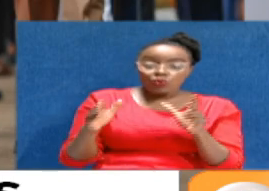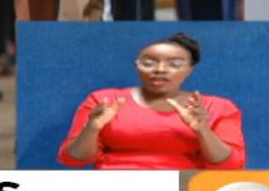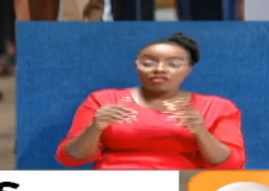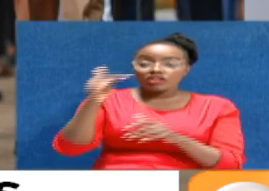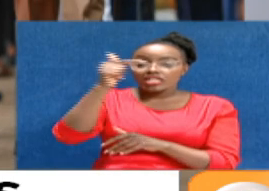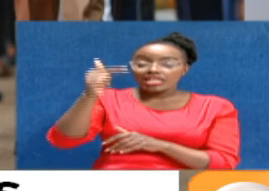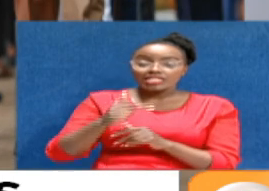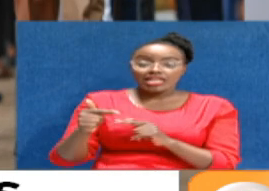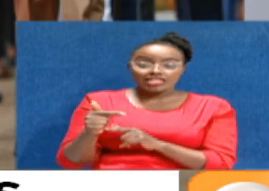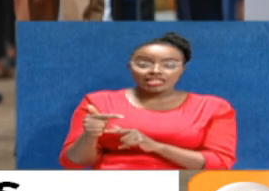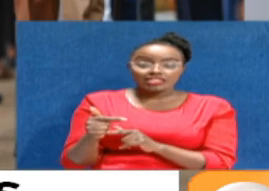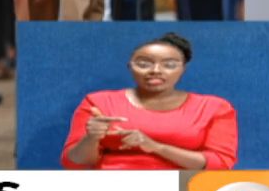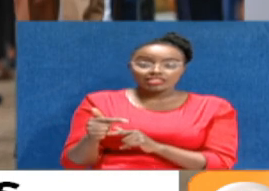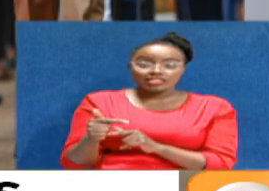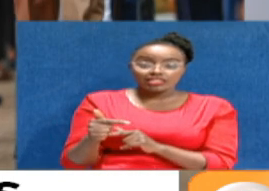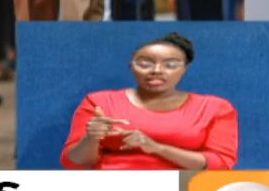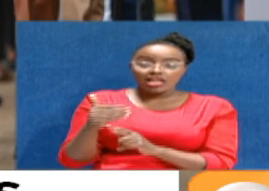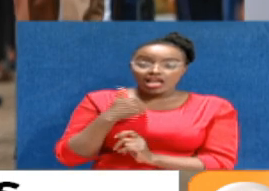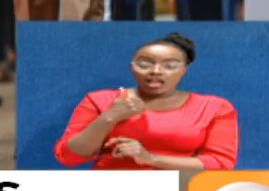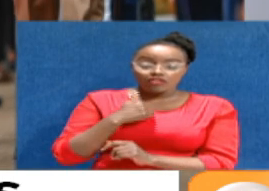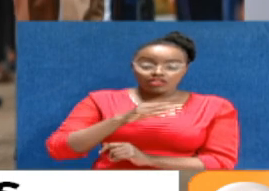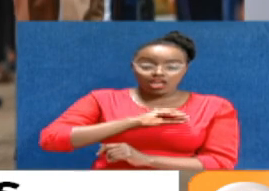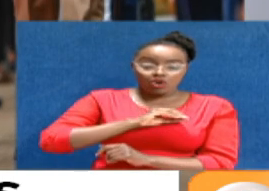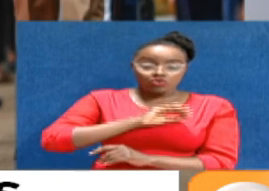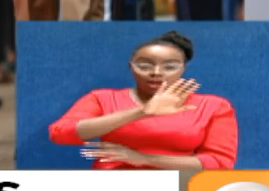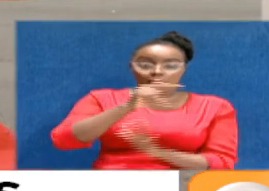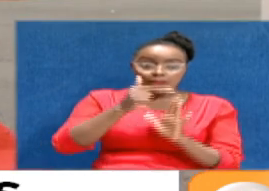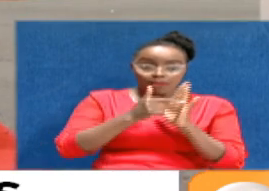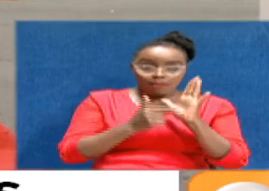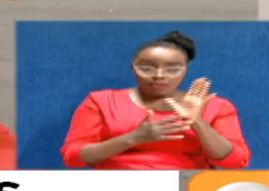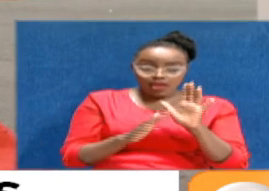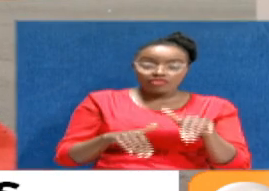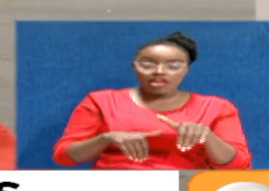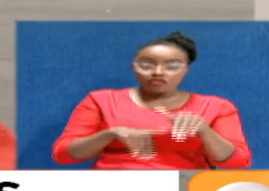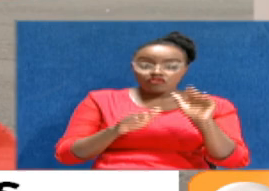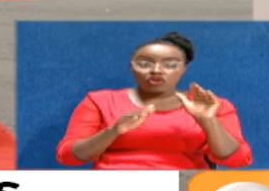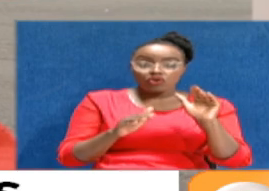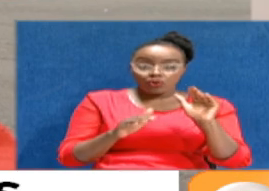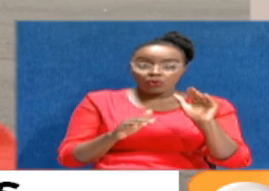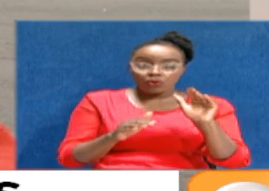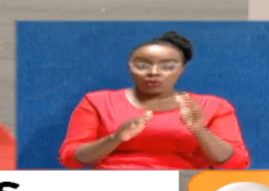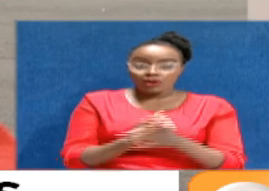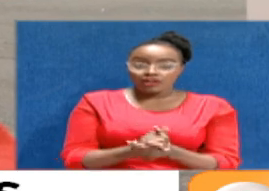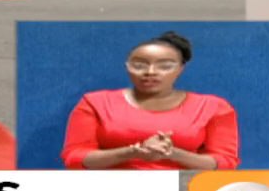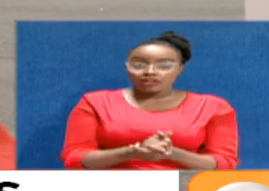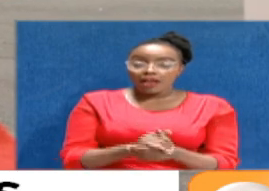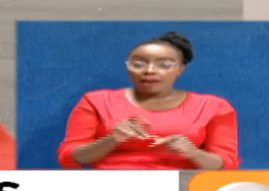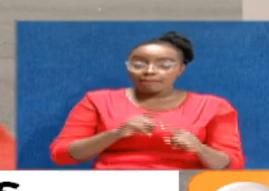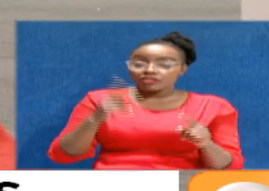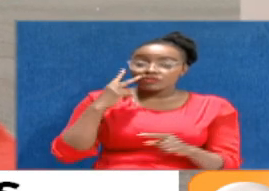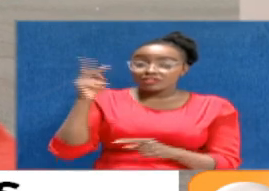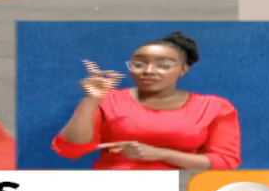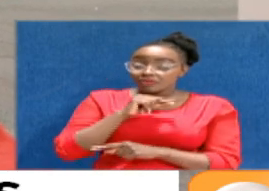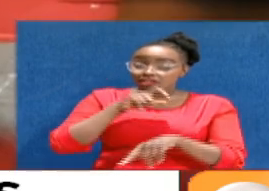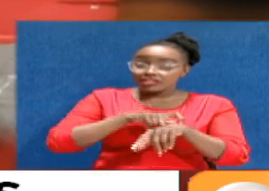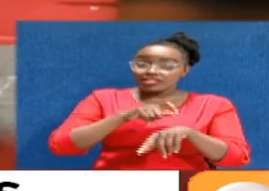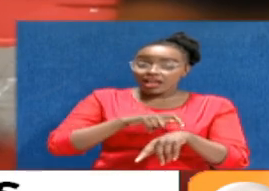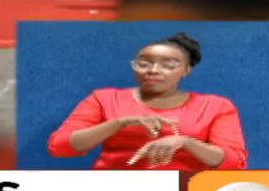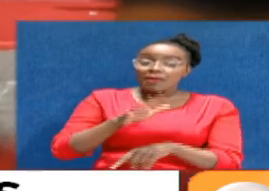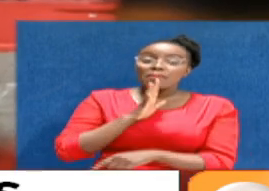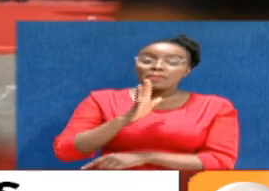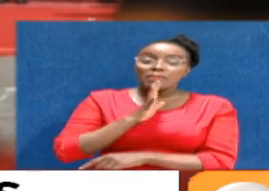that Tanzanians have their principles and they follow them. And Linus, there was sorry something to interrupt she you, said. But did you realize that even during